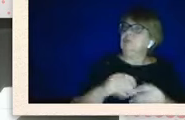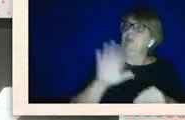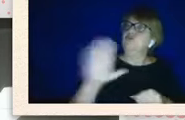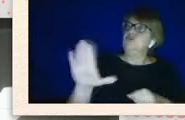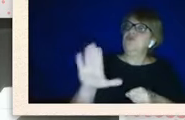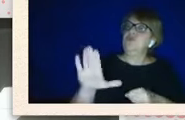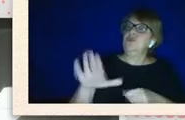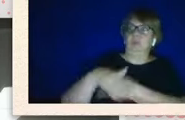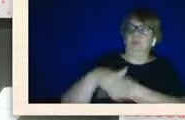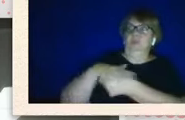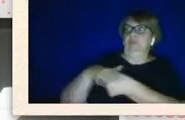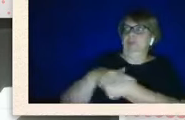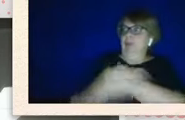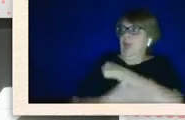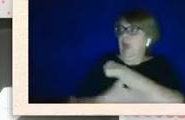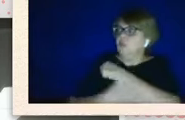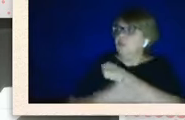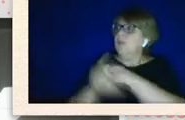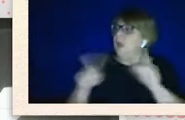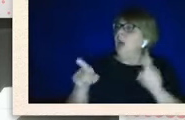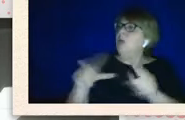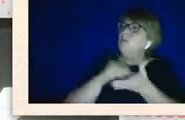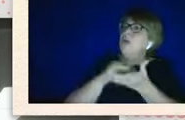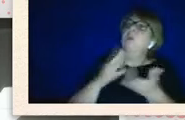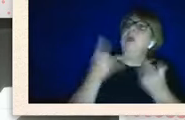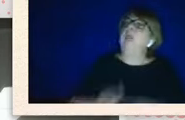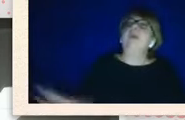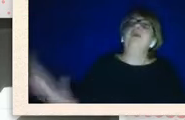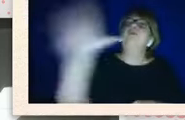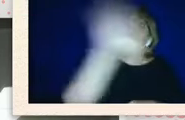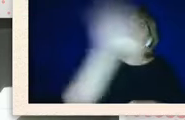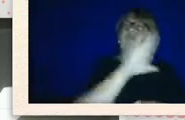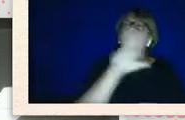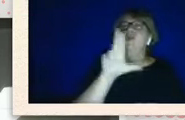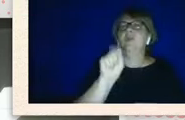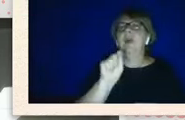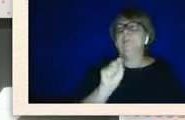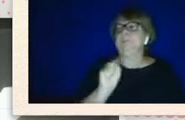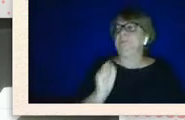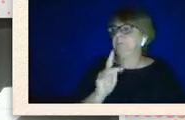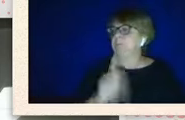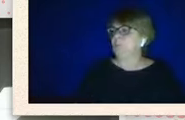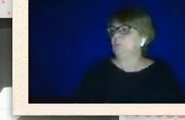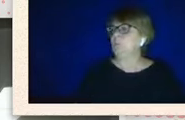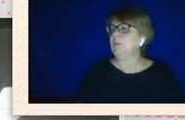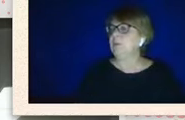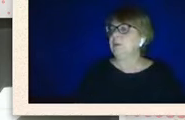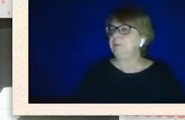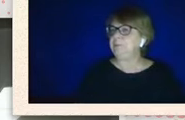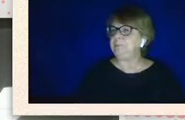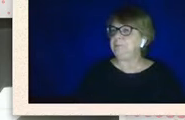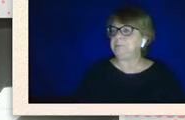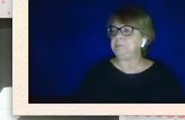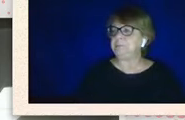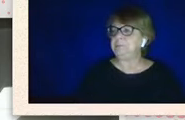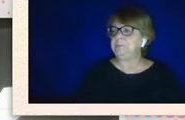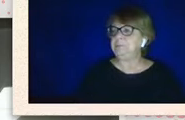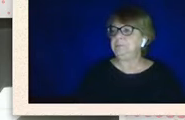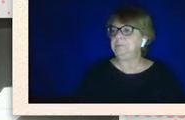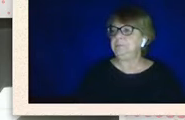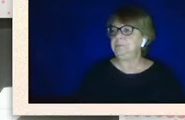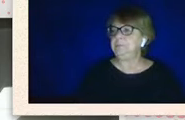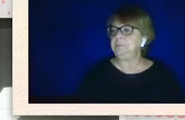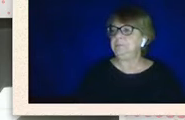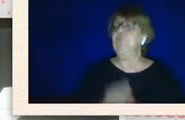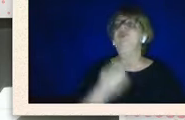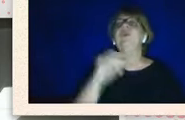going on throughout the country. All right, let's see. So now this slide, we're going to open it